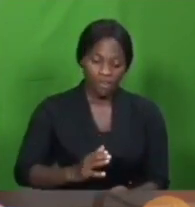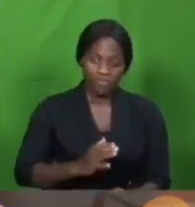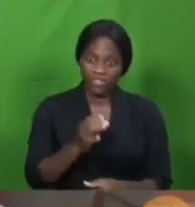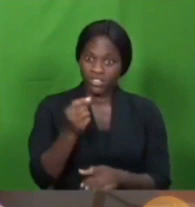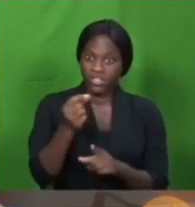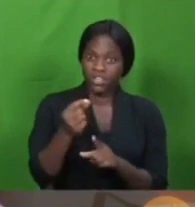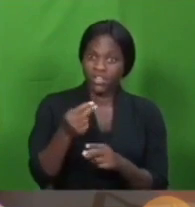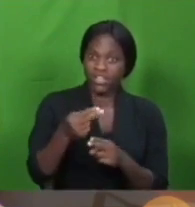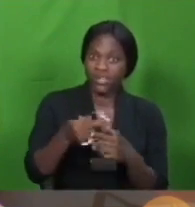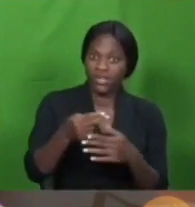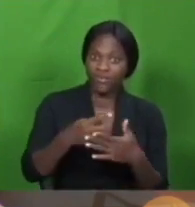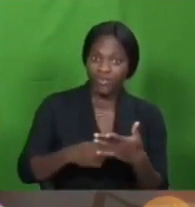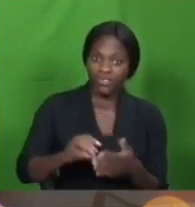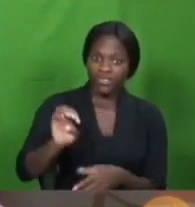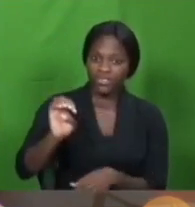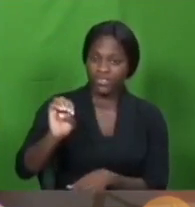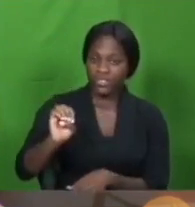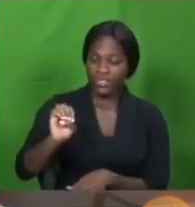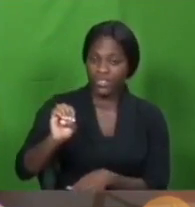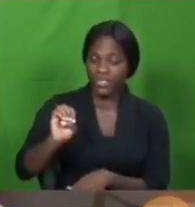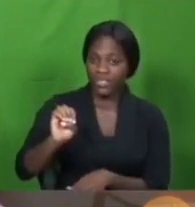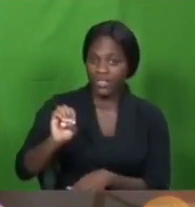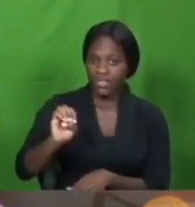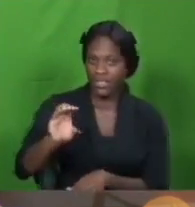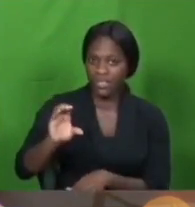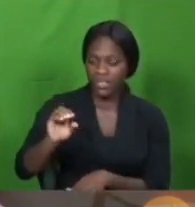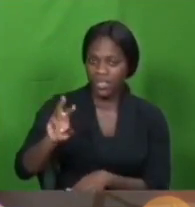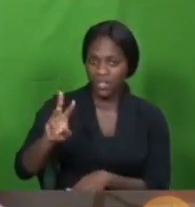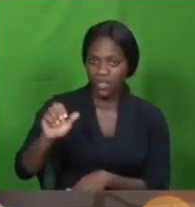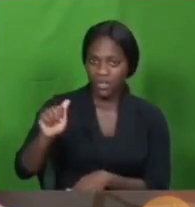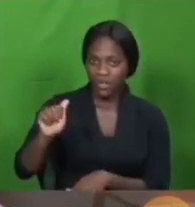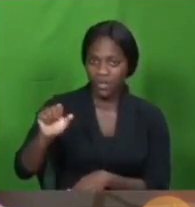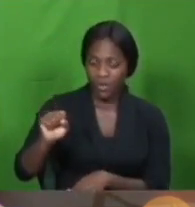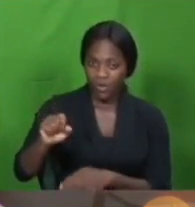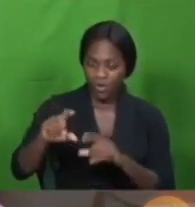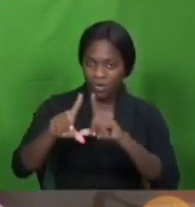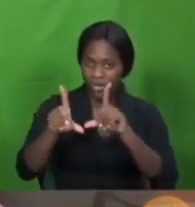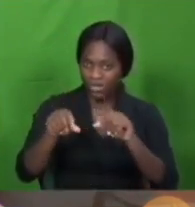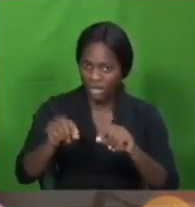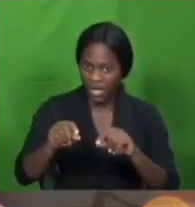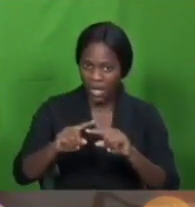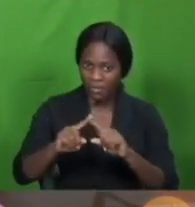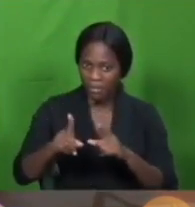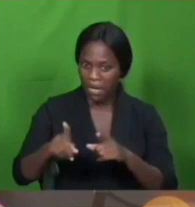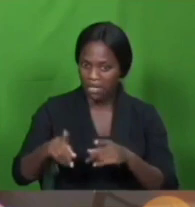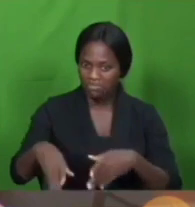card, but on the streets in our constituencies, everybody,